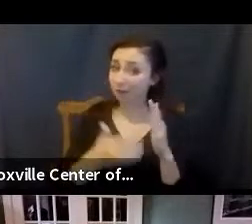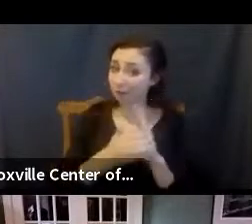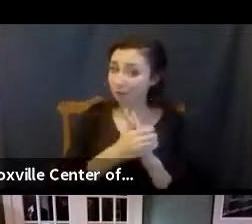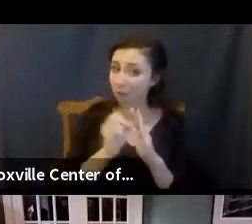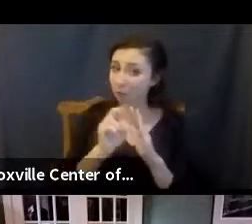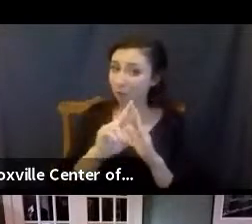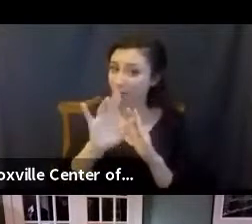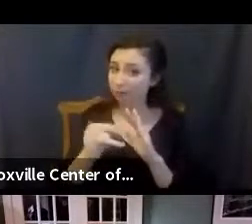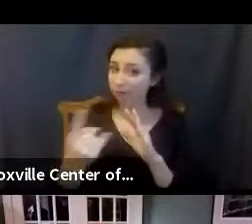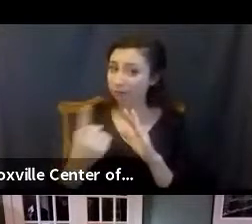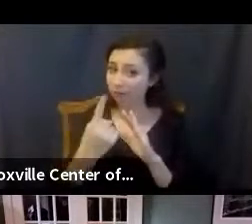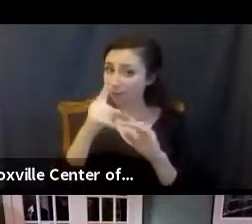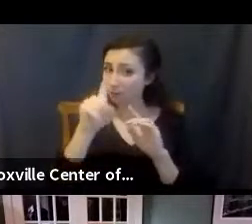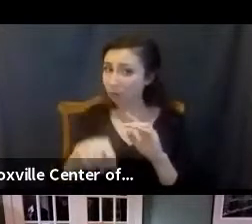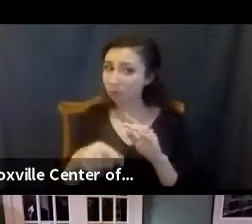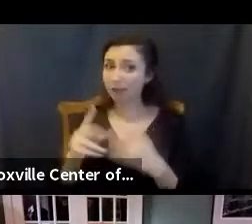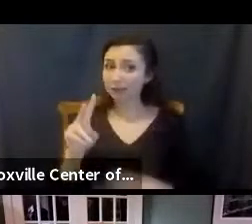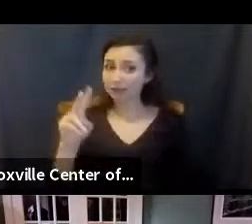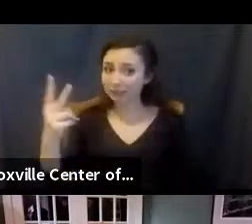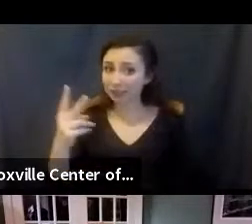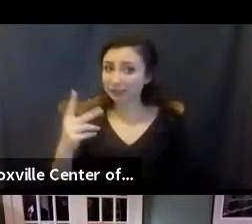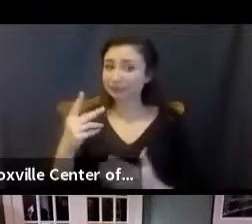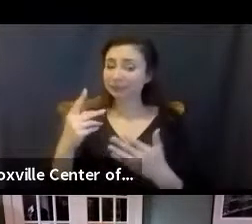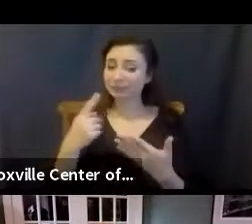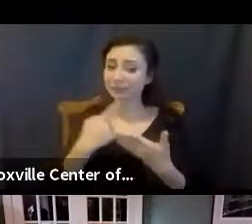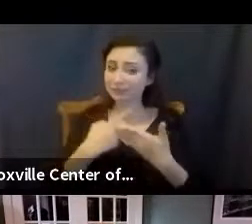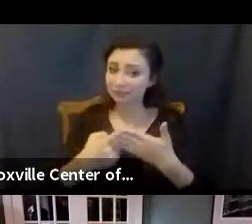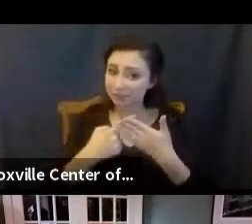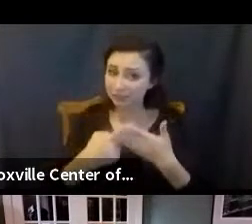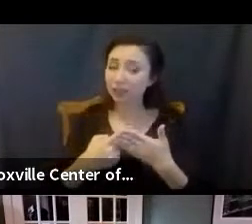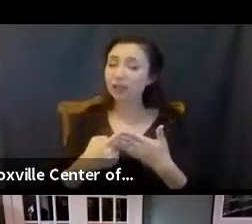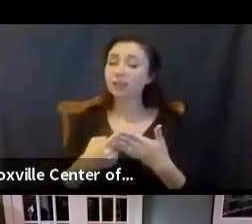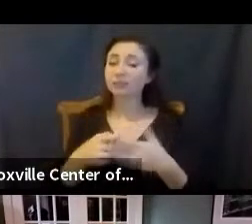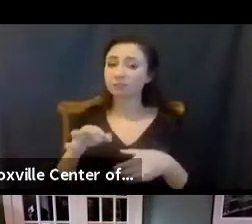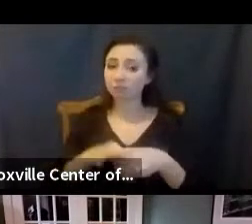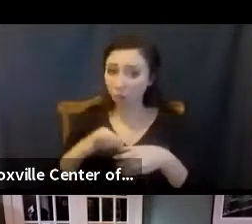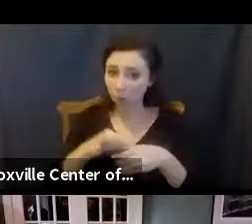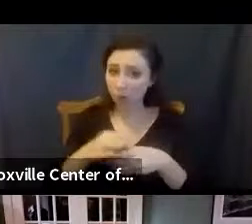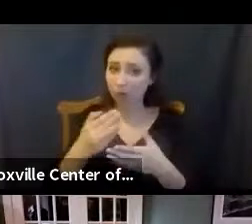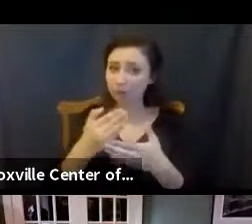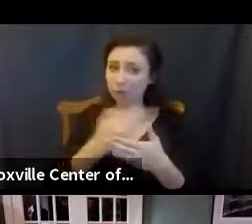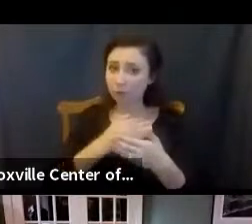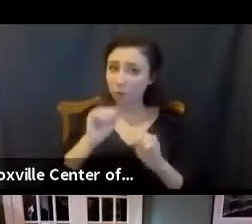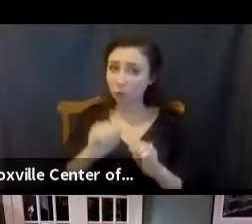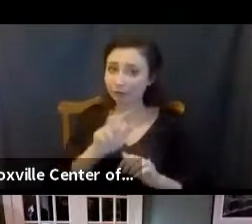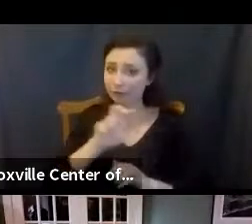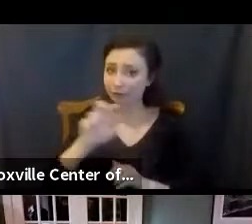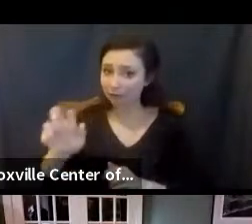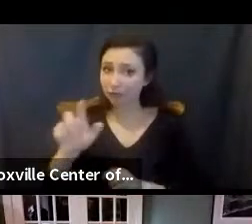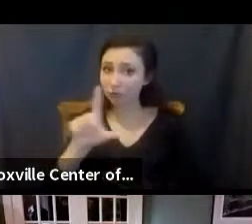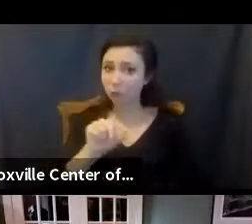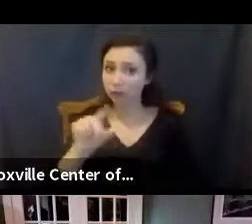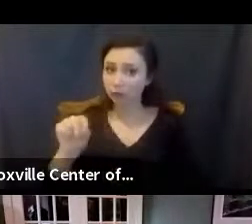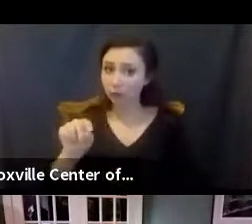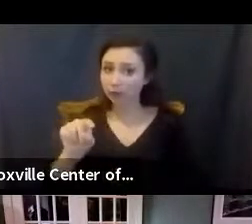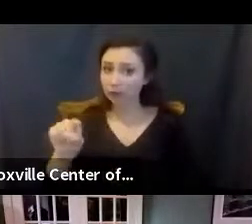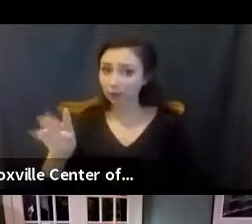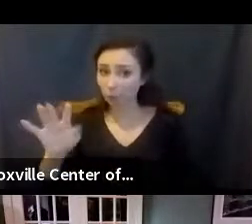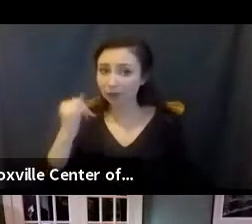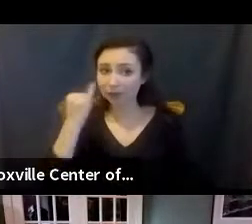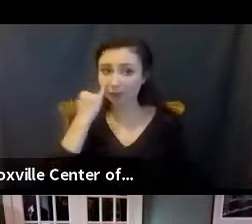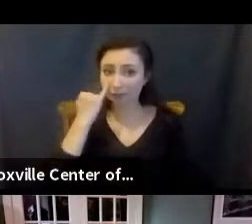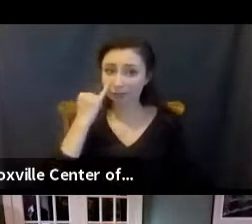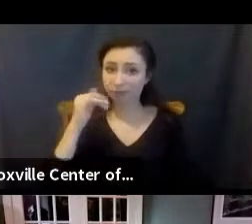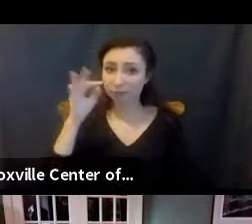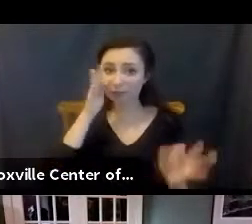need to discuss and vote on prior to plugging it into 2024 if we decide to accept